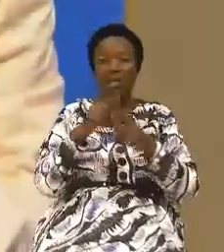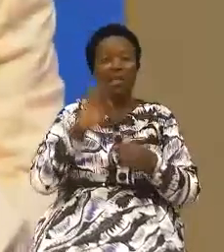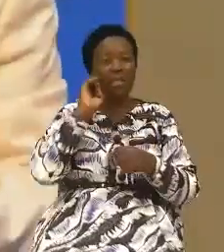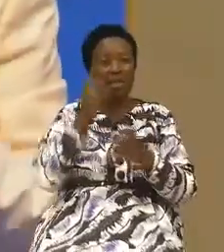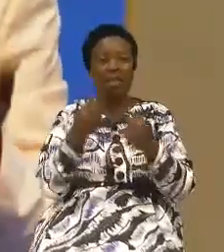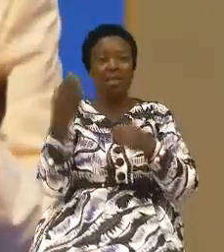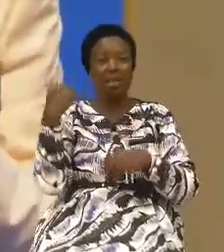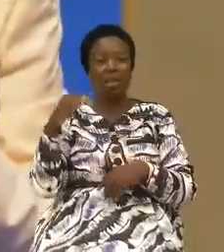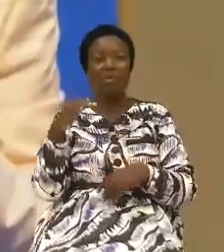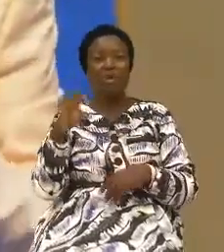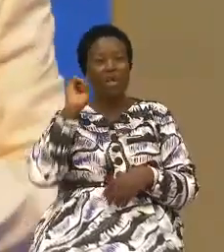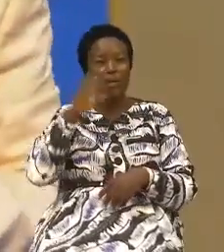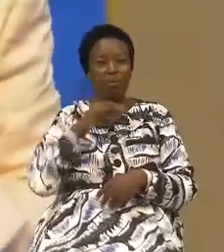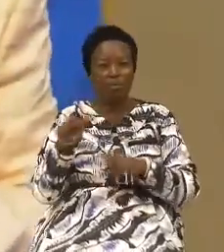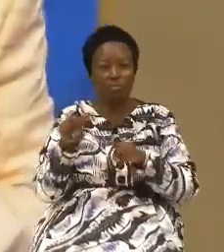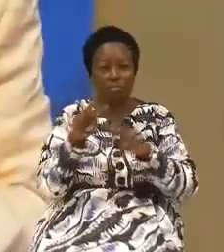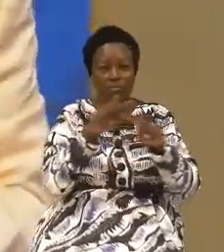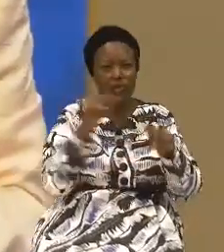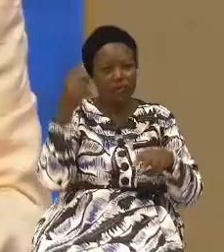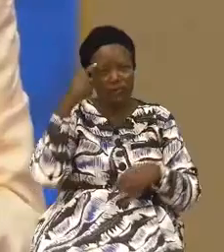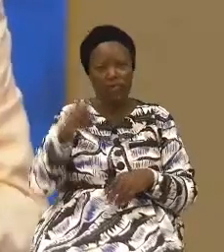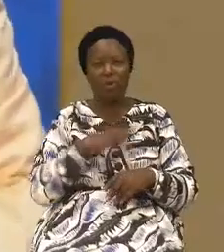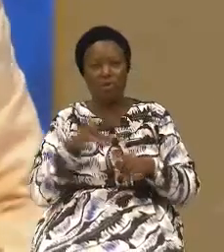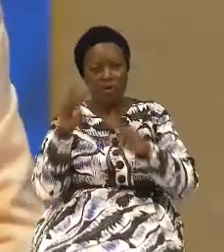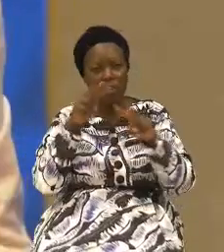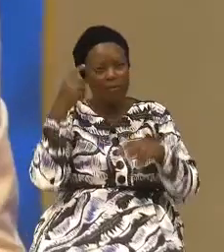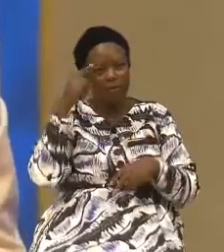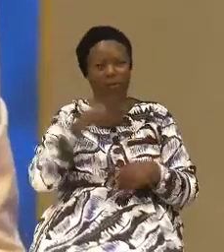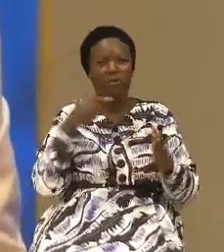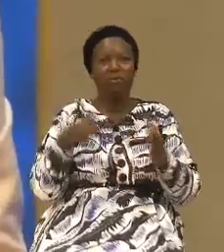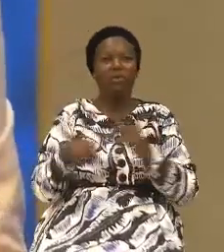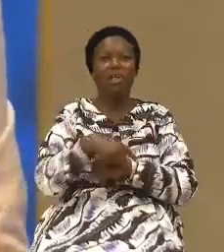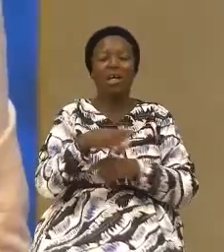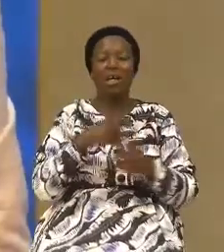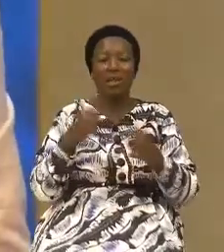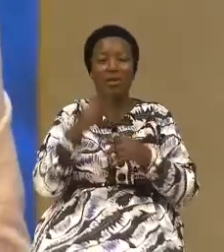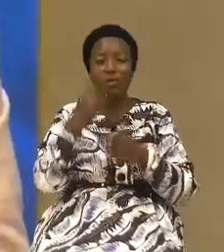he was looking for you. And he's looking for you today. What he brought